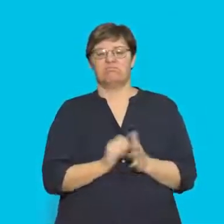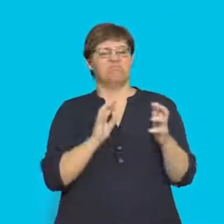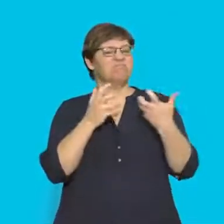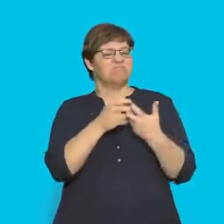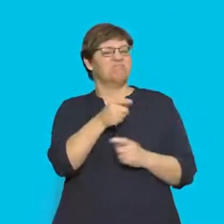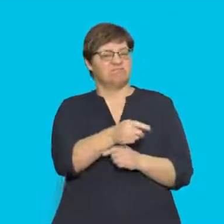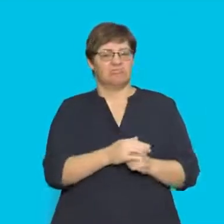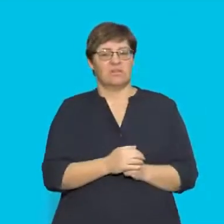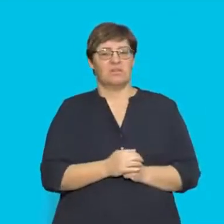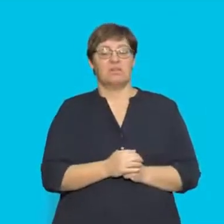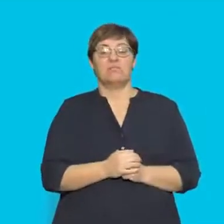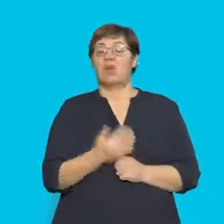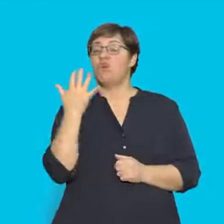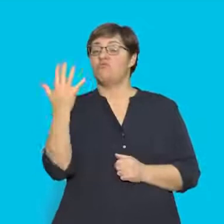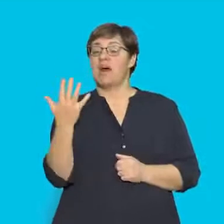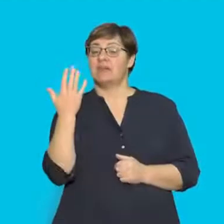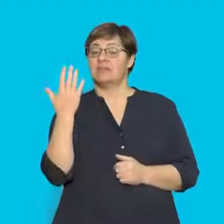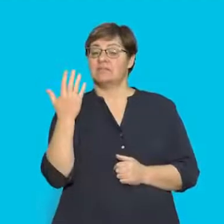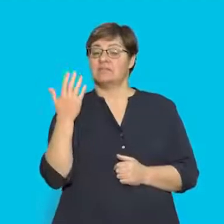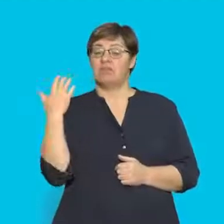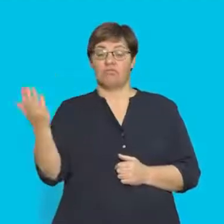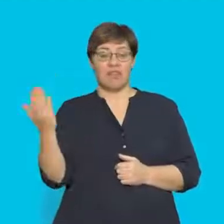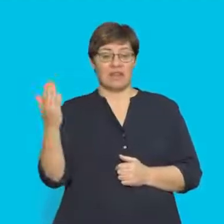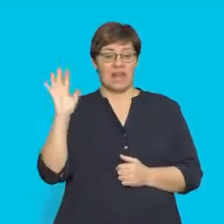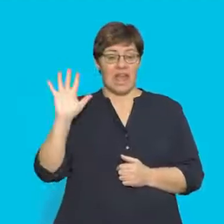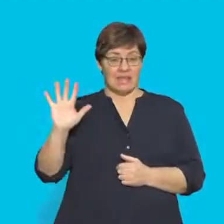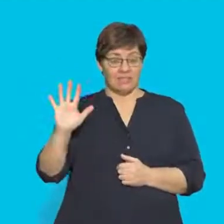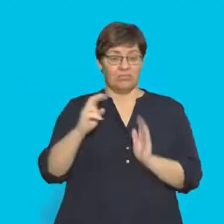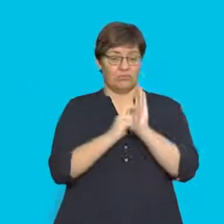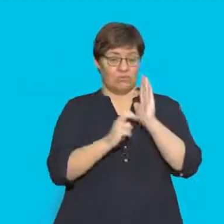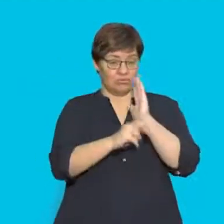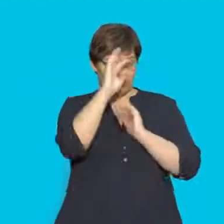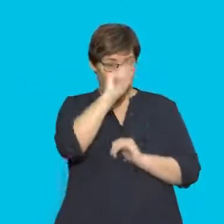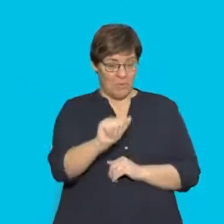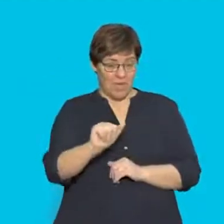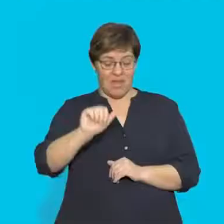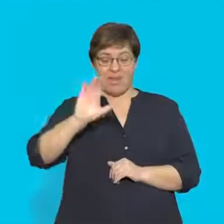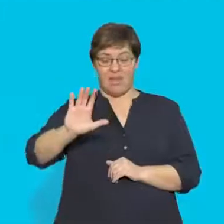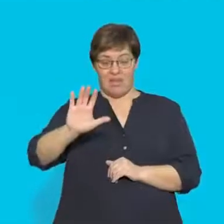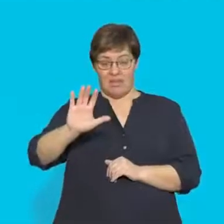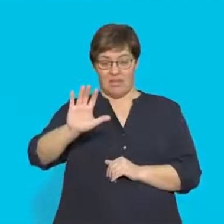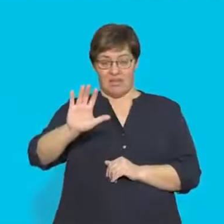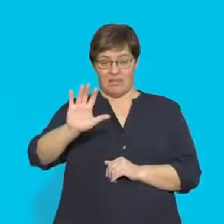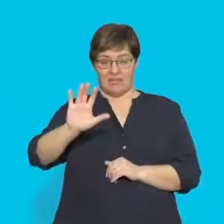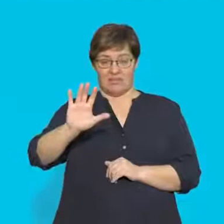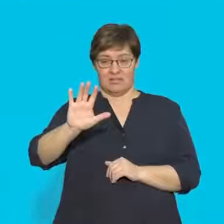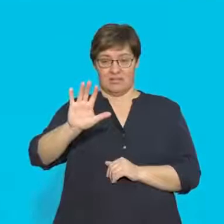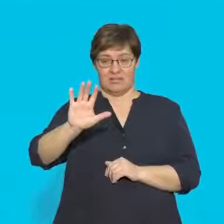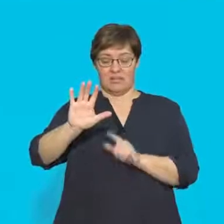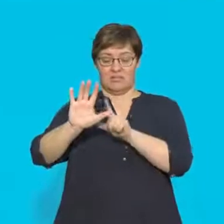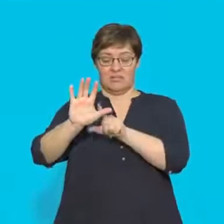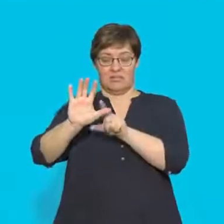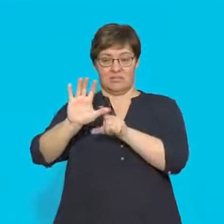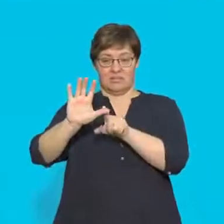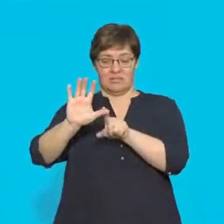section, namely the right-hand rule. I hope you can remember what that is. Remember, you take your right hand and